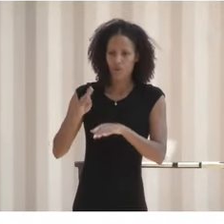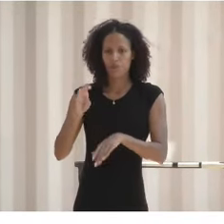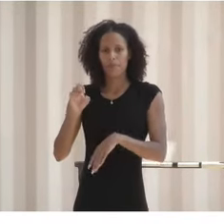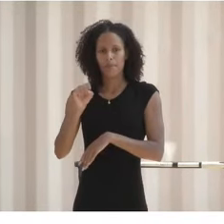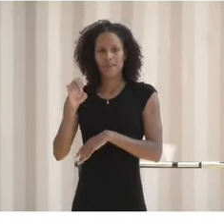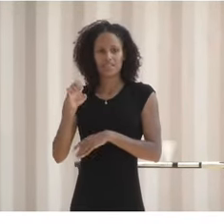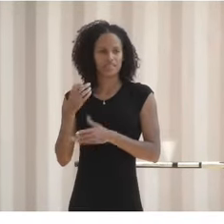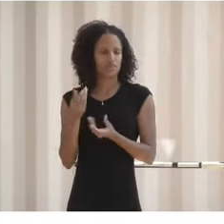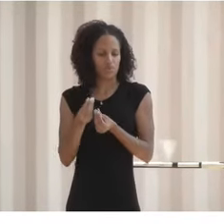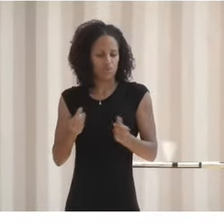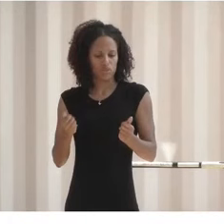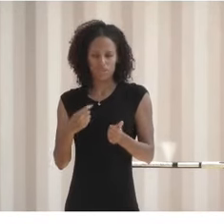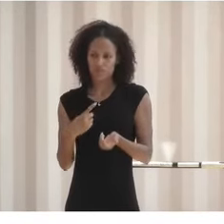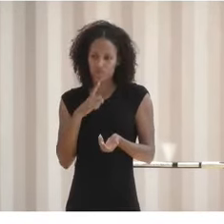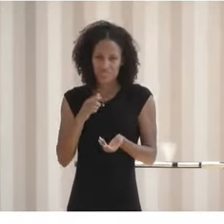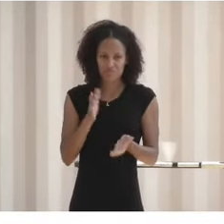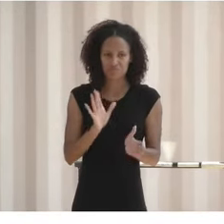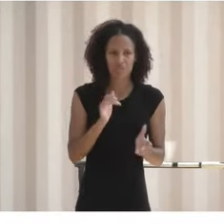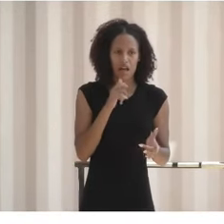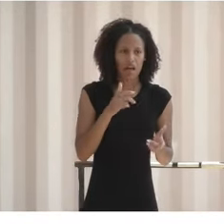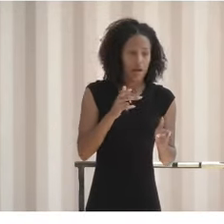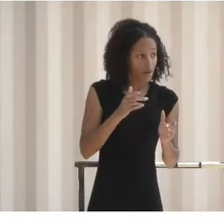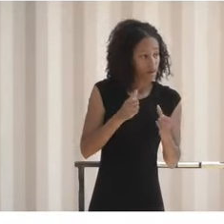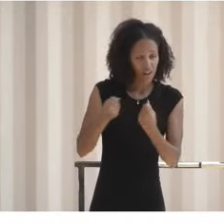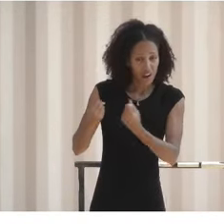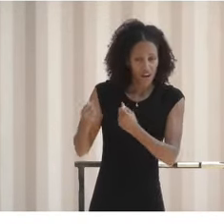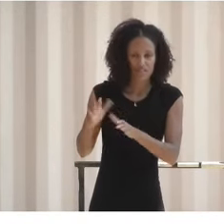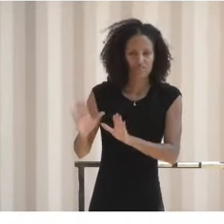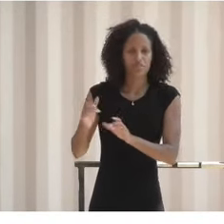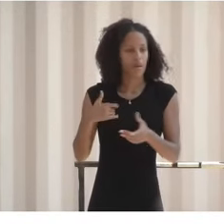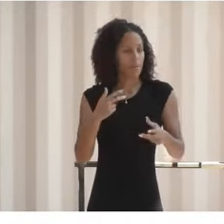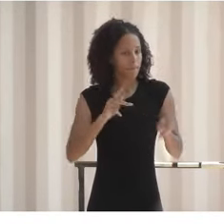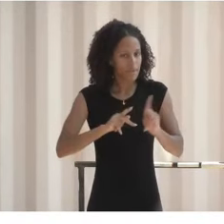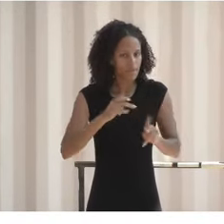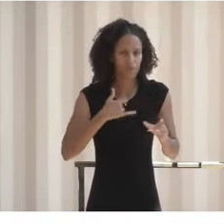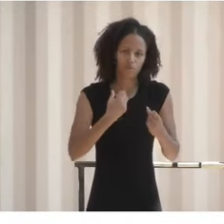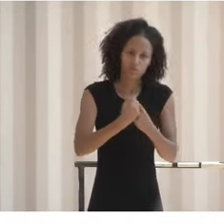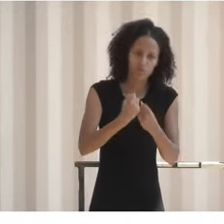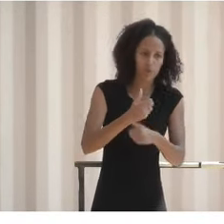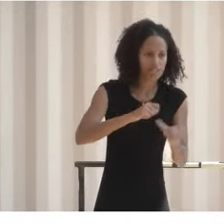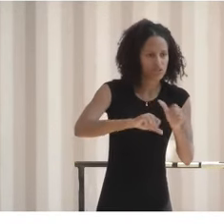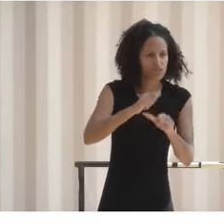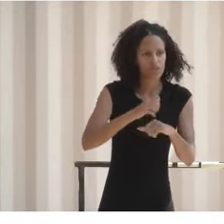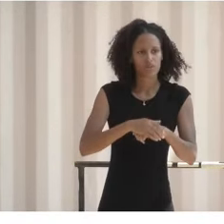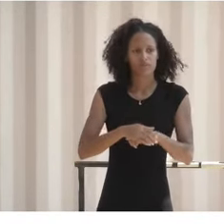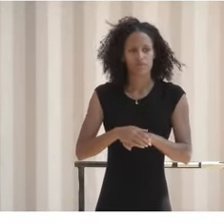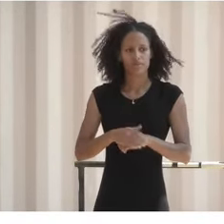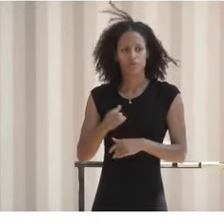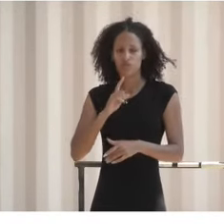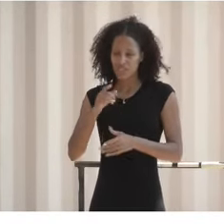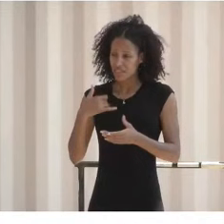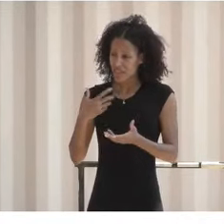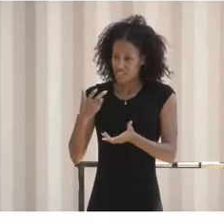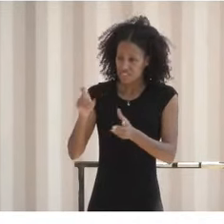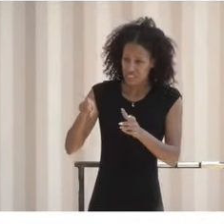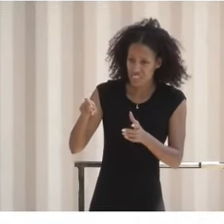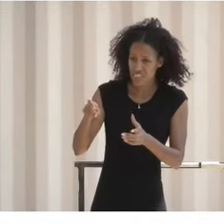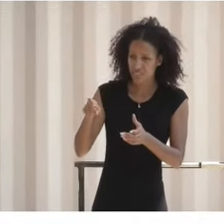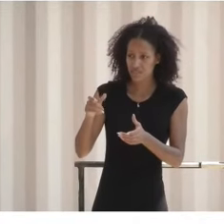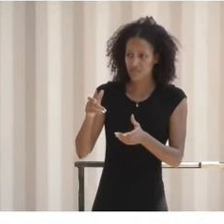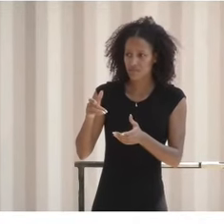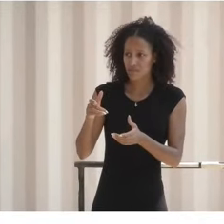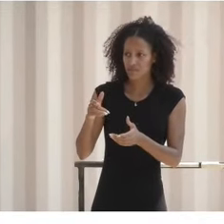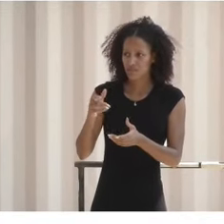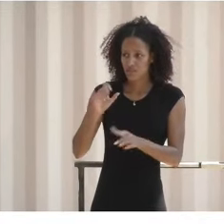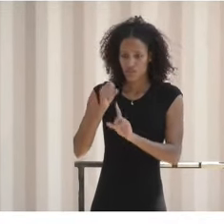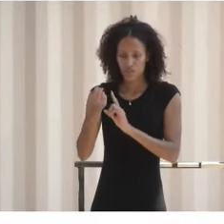for people instead of cars, while supporting more equitable communities in the process. And given the urgency we face, it's essential